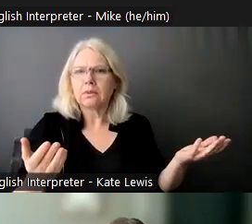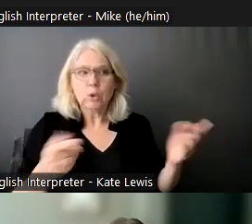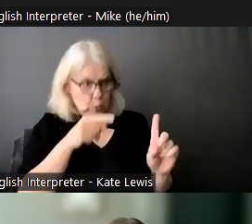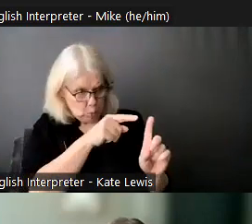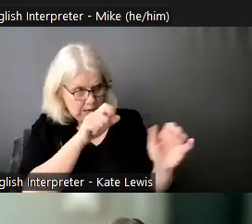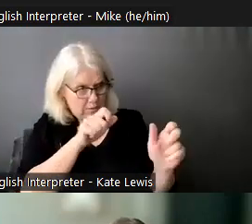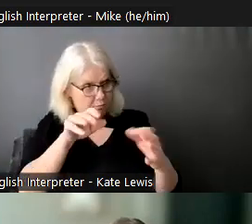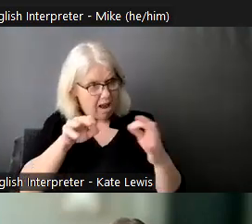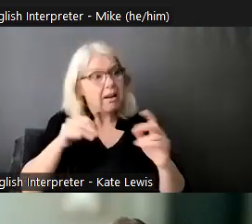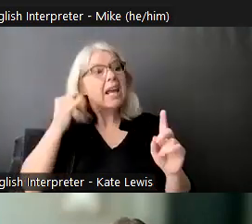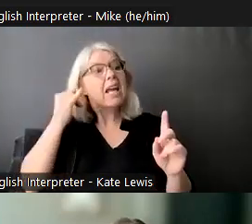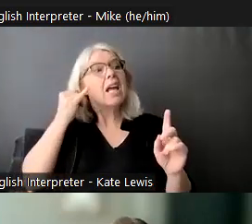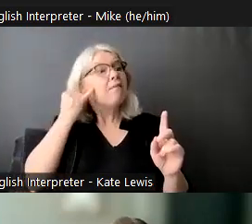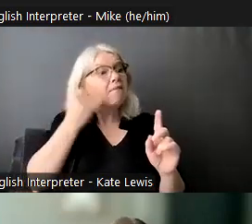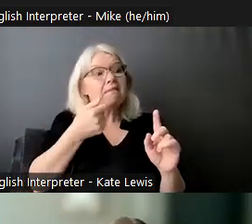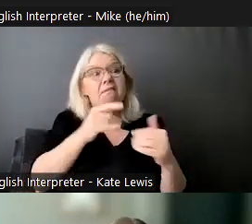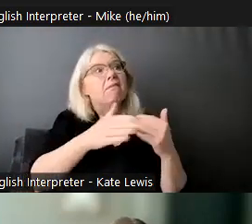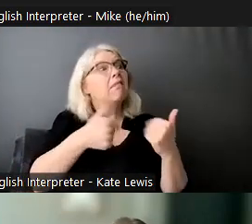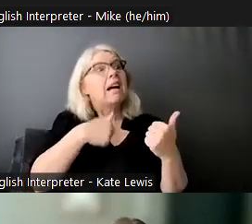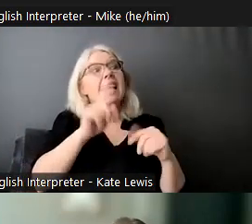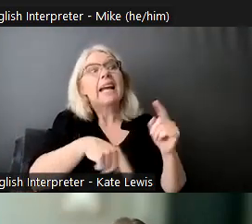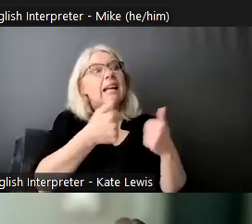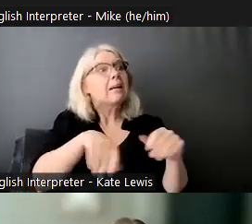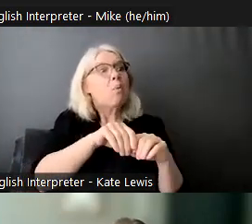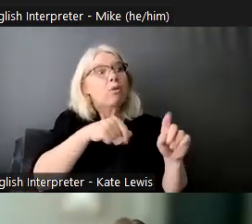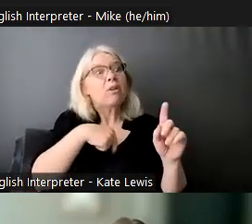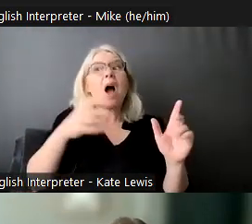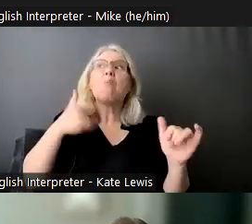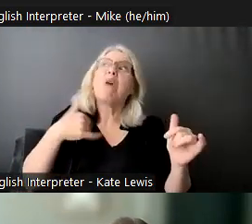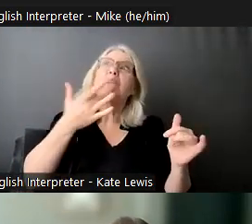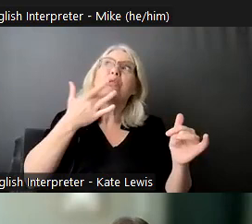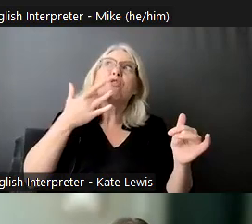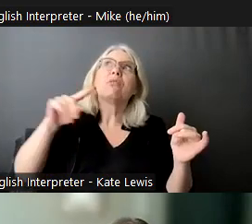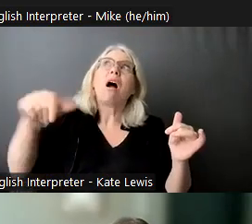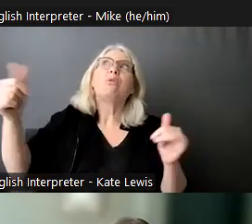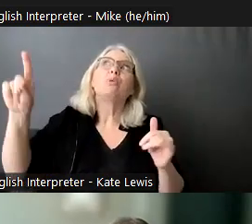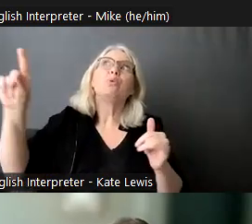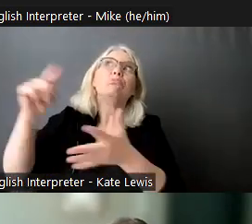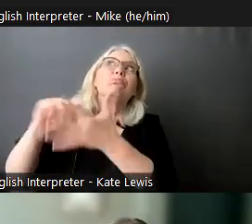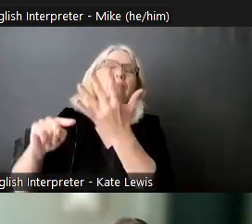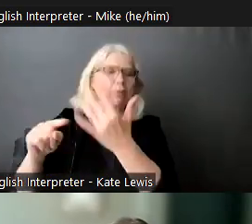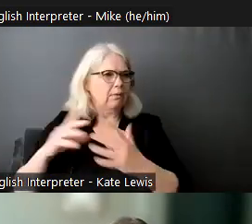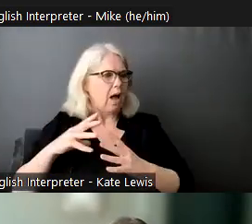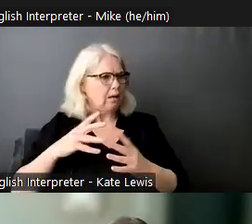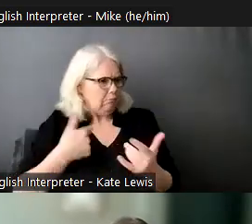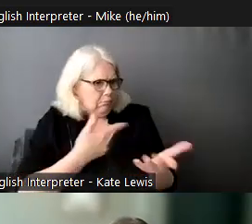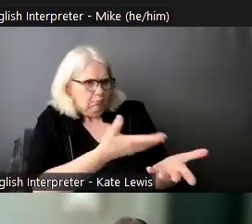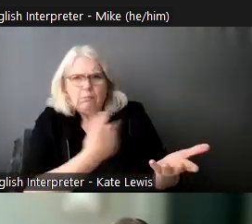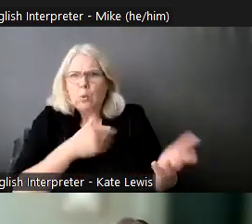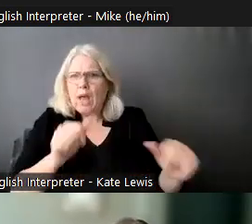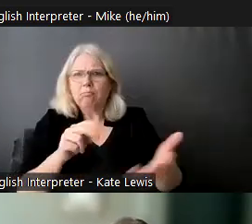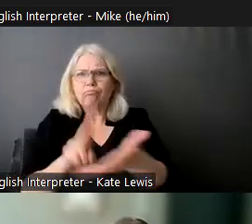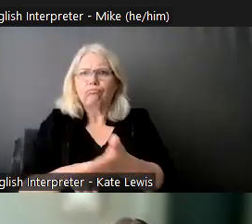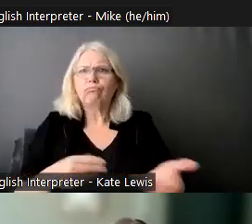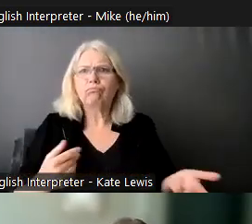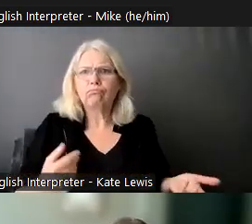they can be capable. Okay, go ahead. So there's two pieces of legislation that govern